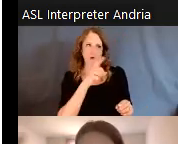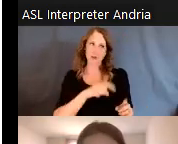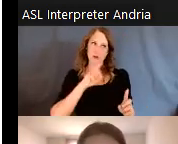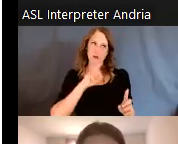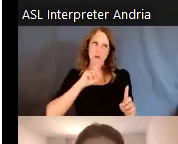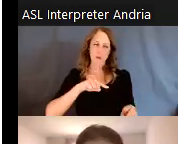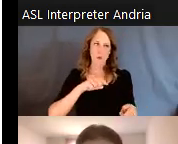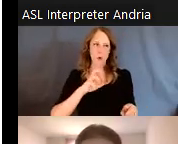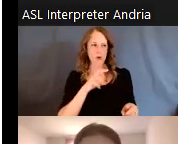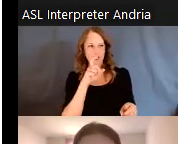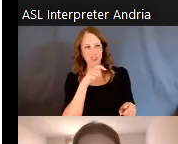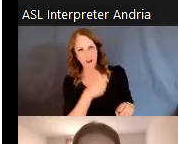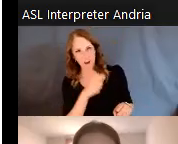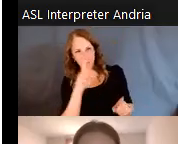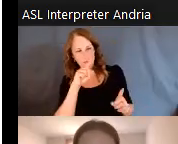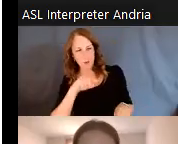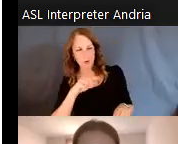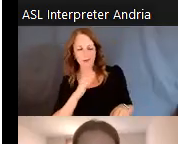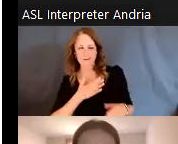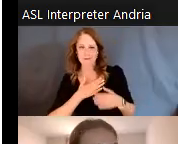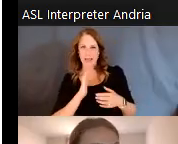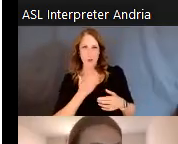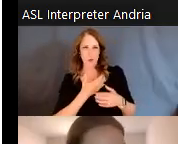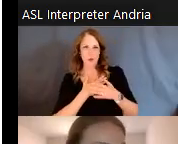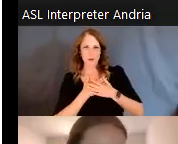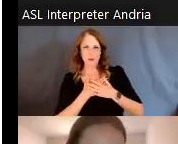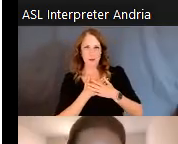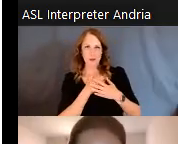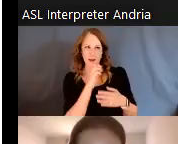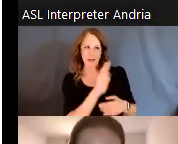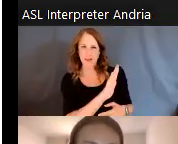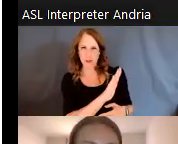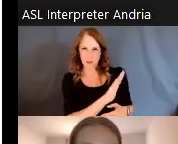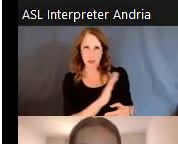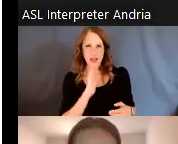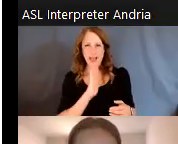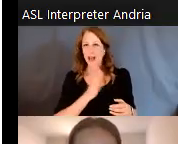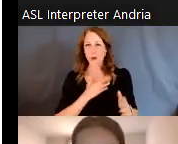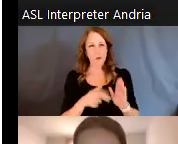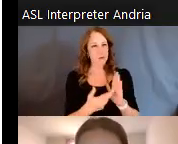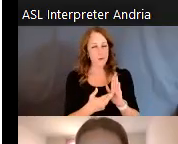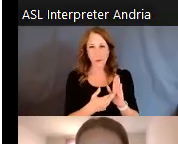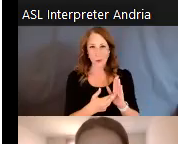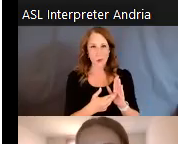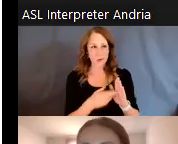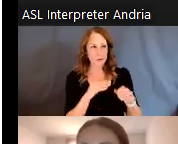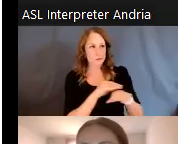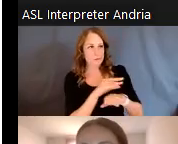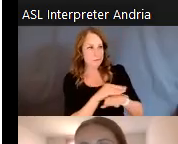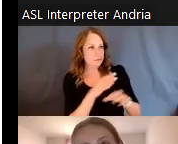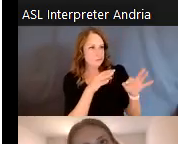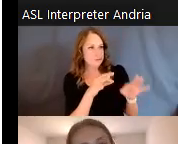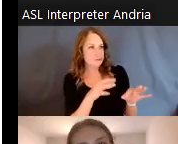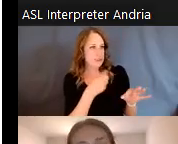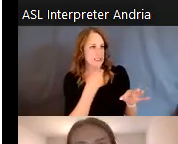ours, not that of the survivor. And it's not our role to impress or,